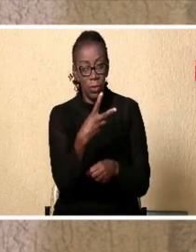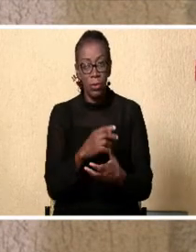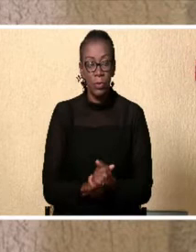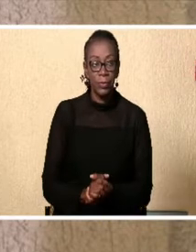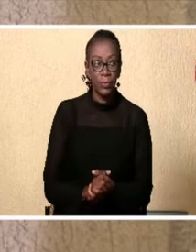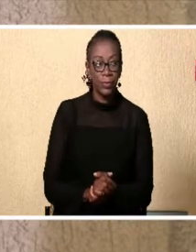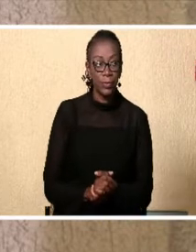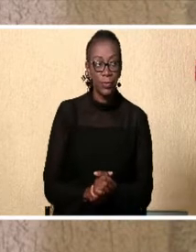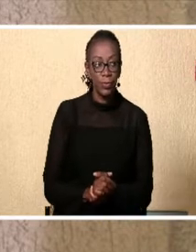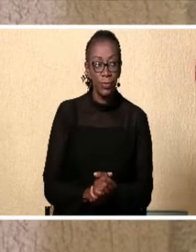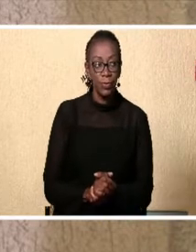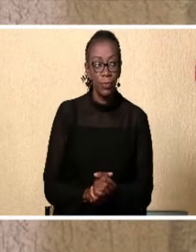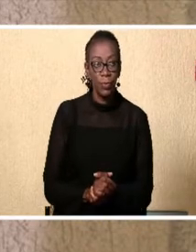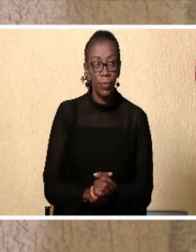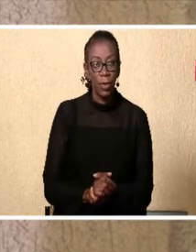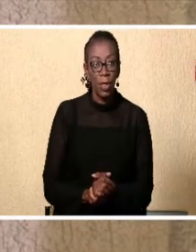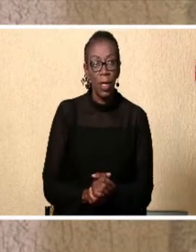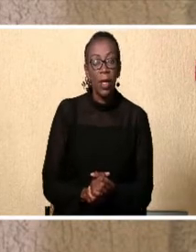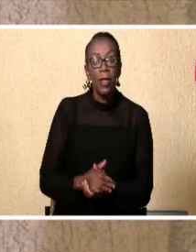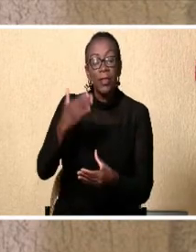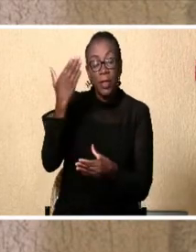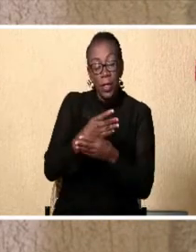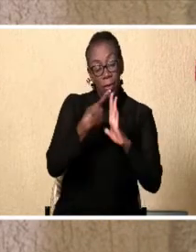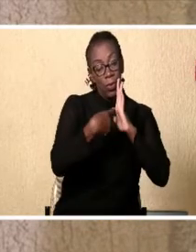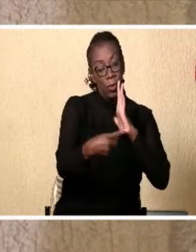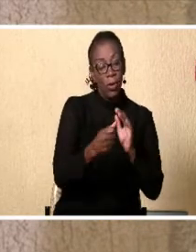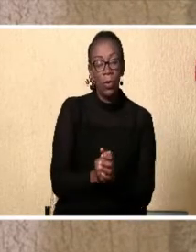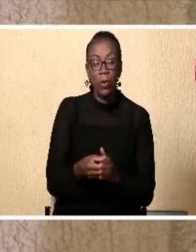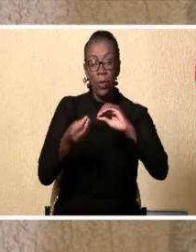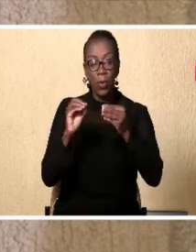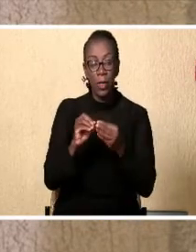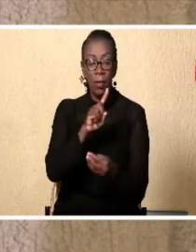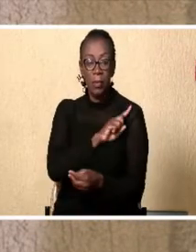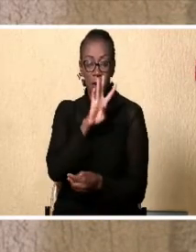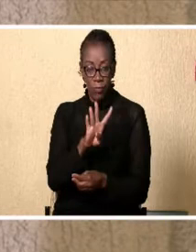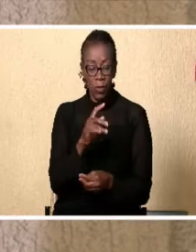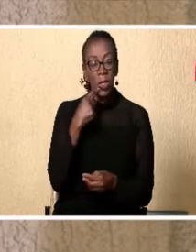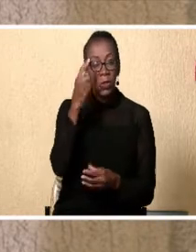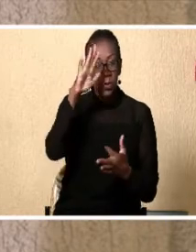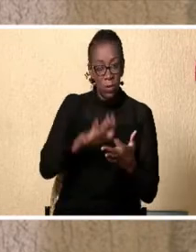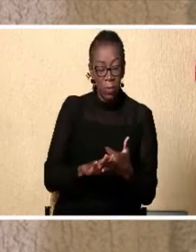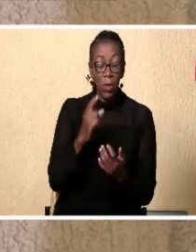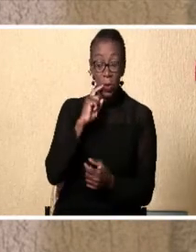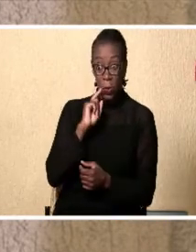regulation has number 14, and that number 14 is, it talks about directives, and it says that the